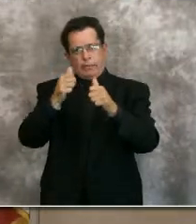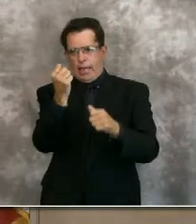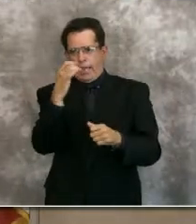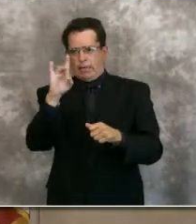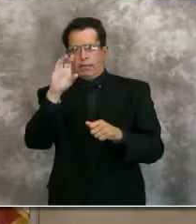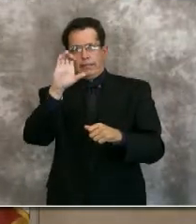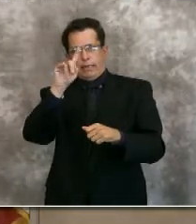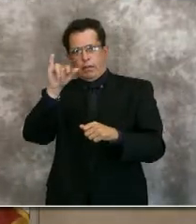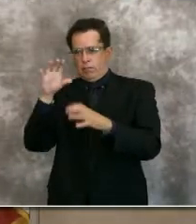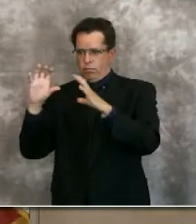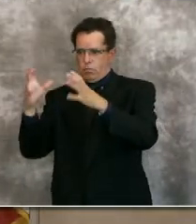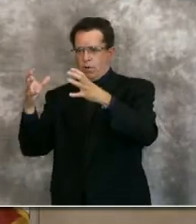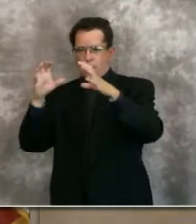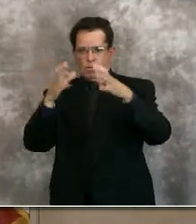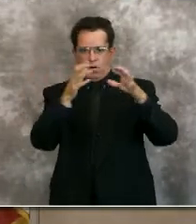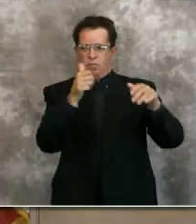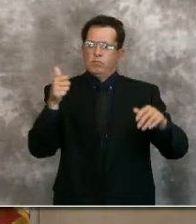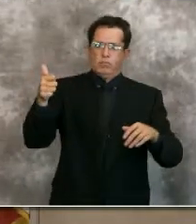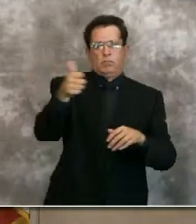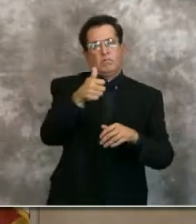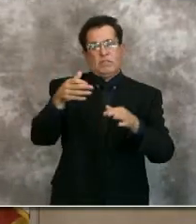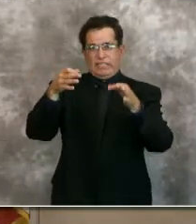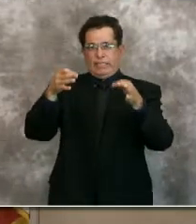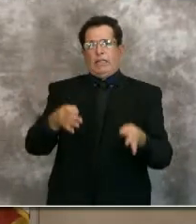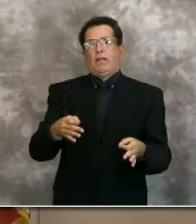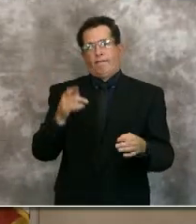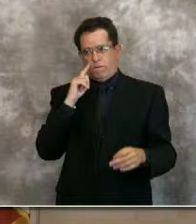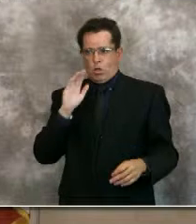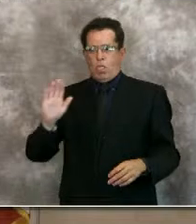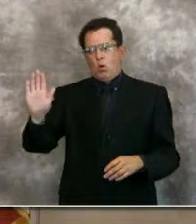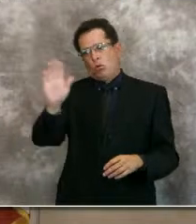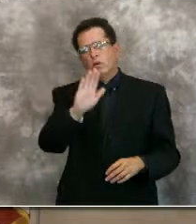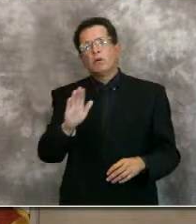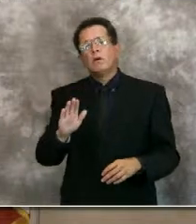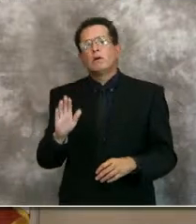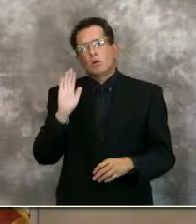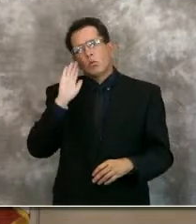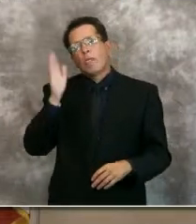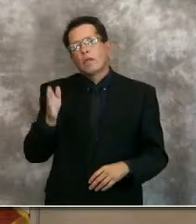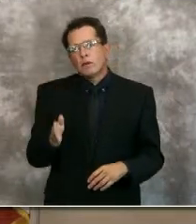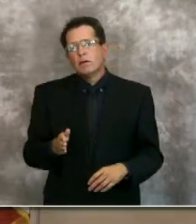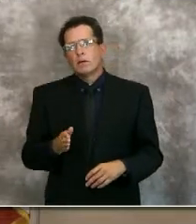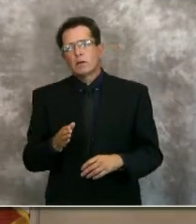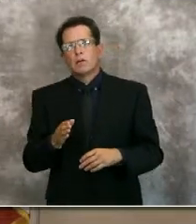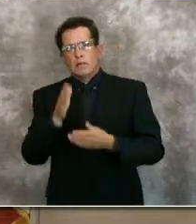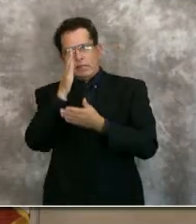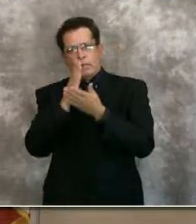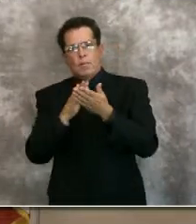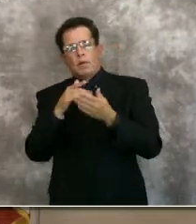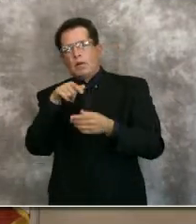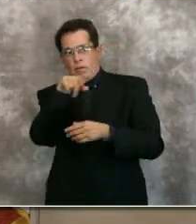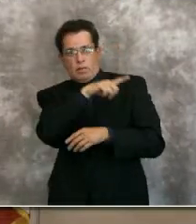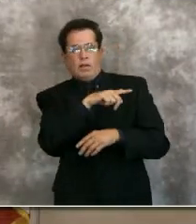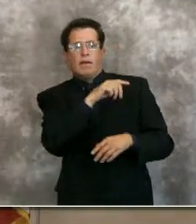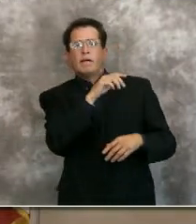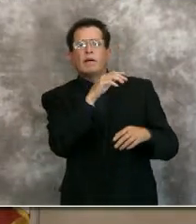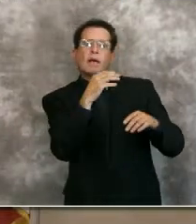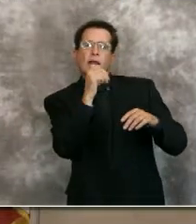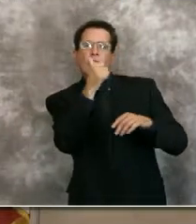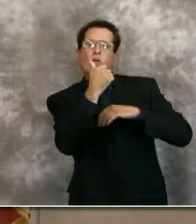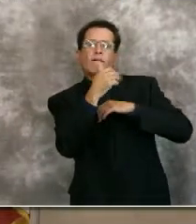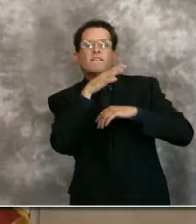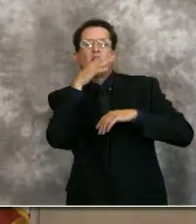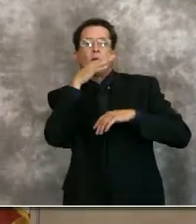Diego County will be making those decisions within their jurisdictions. In the unincorporated area of the county, our Planning